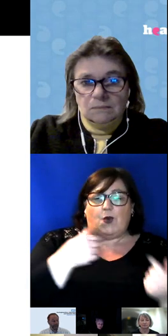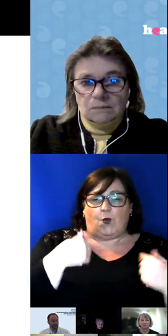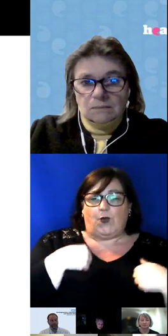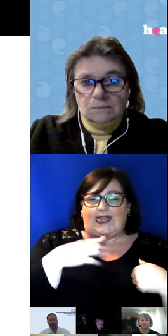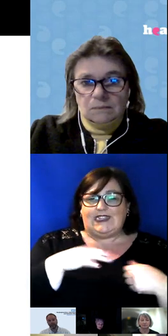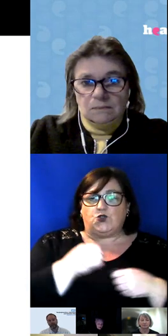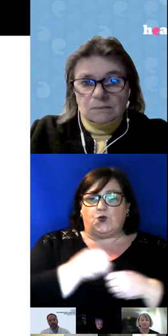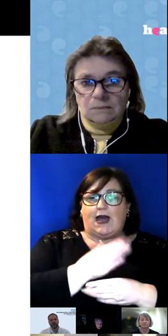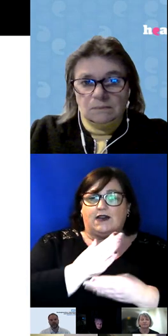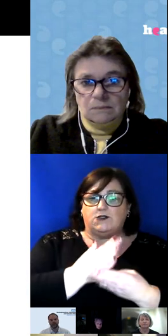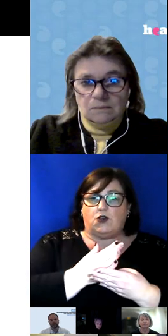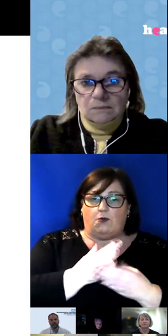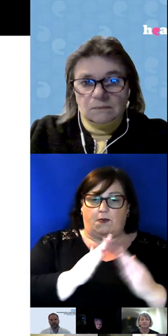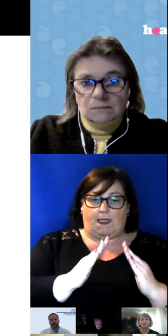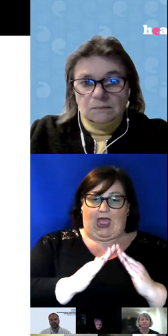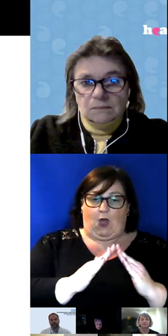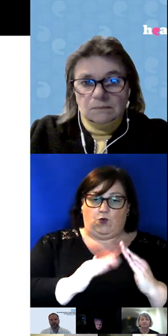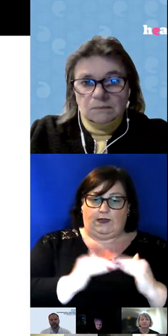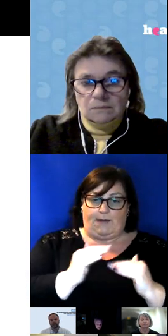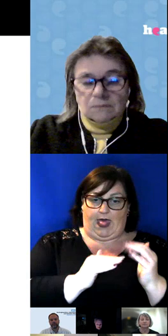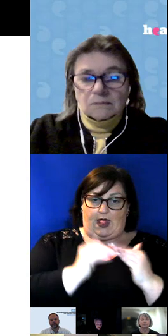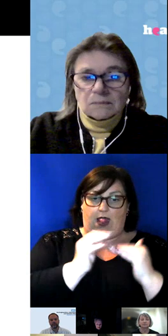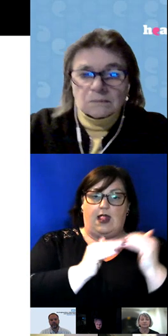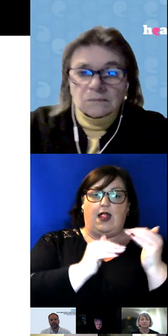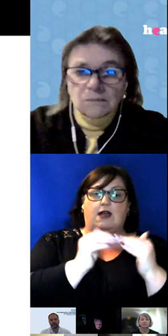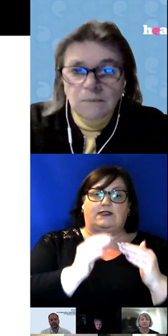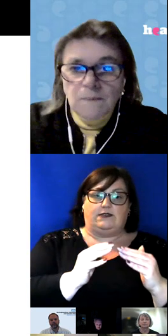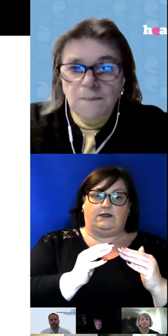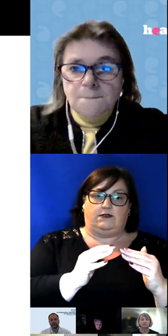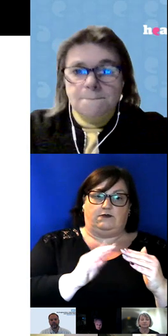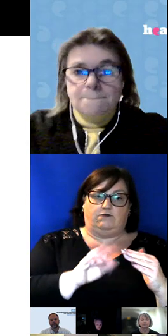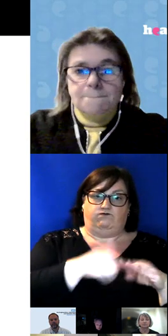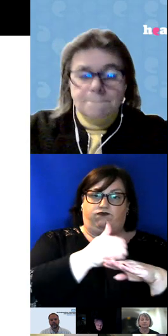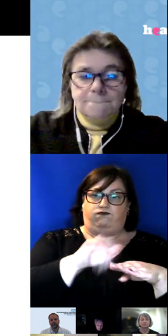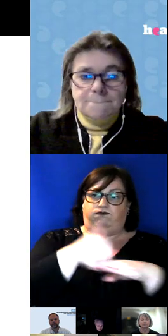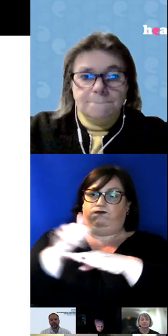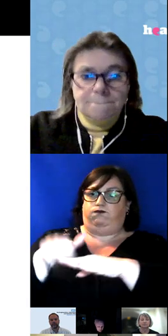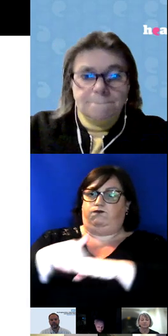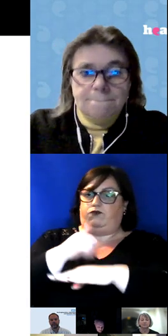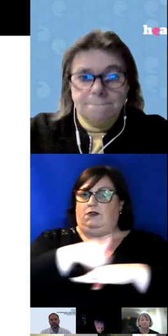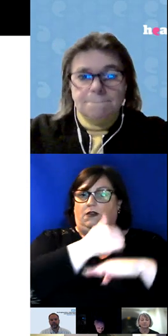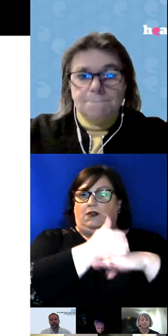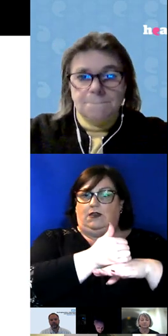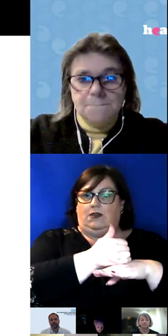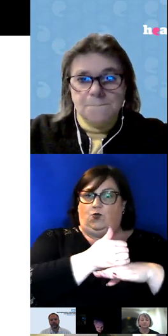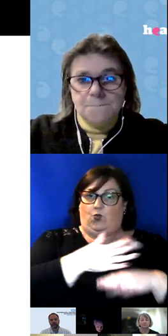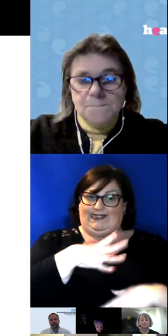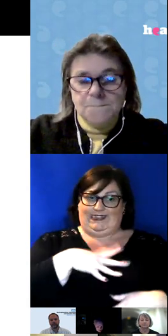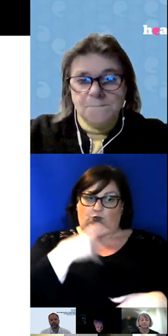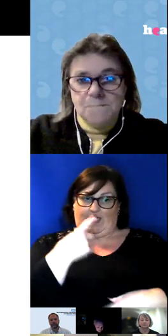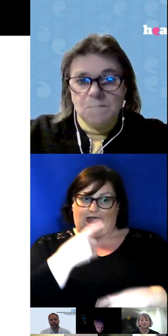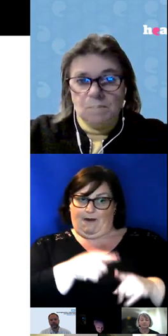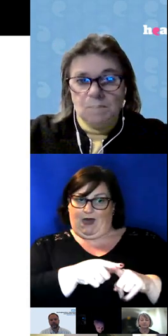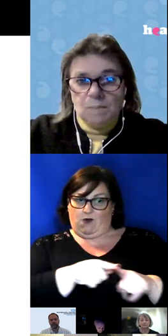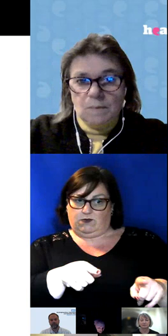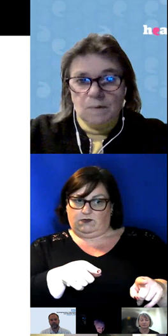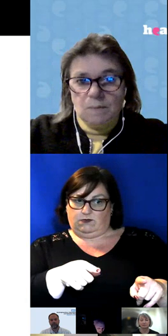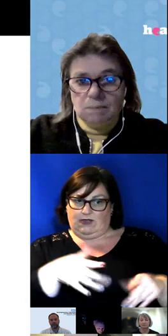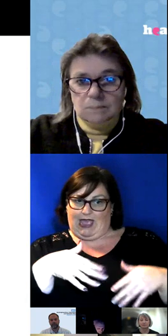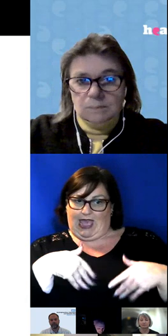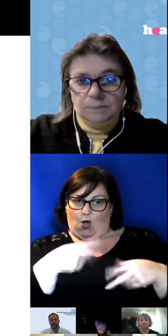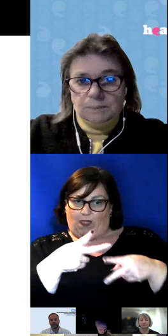put in, that healthcare needs are properly sort of considered. But also to the Secretary